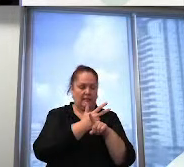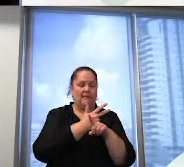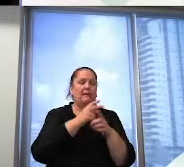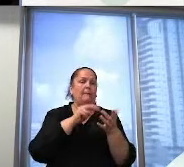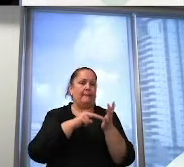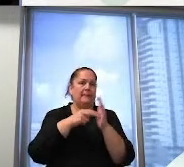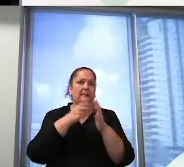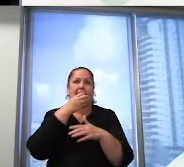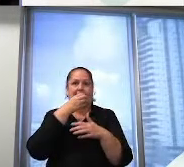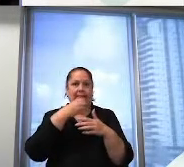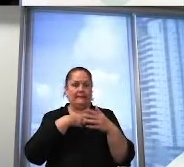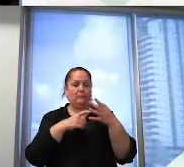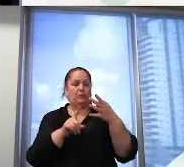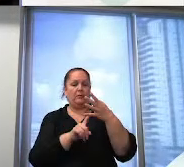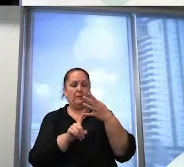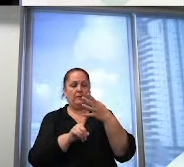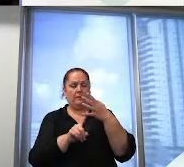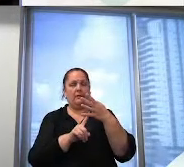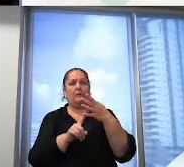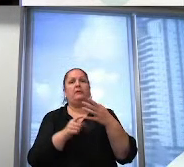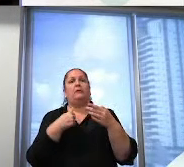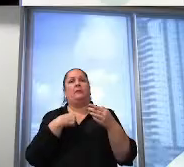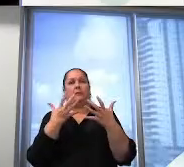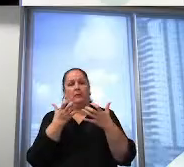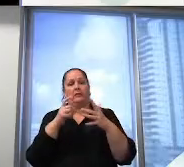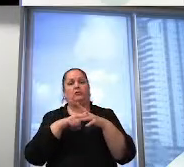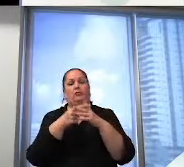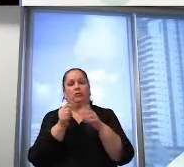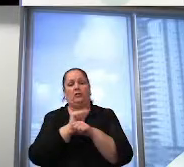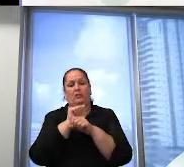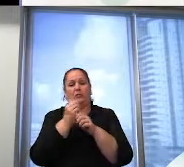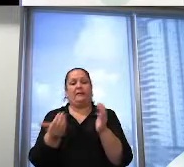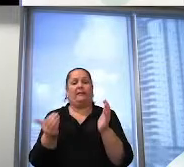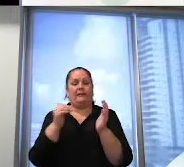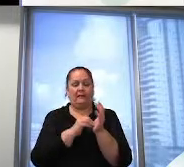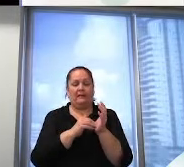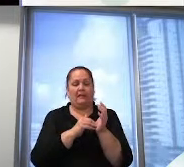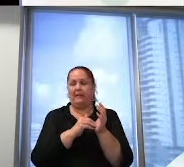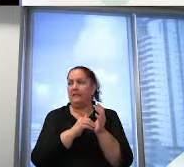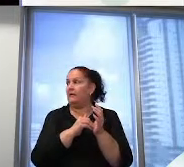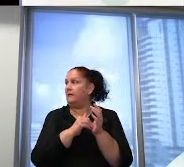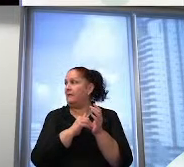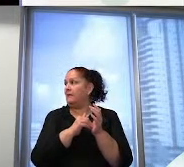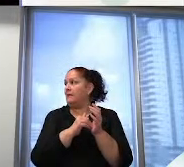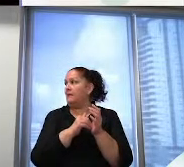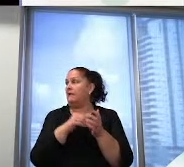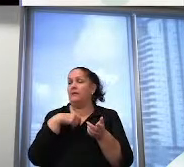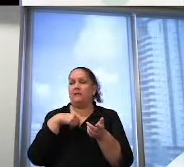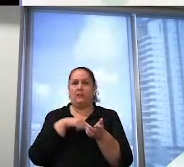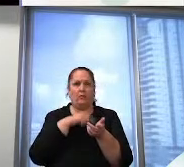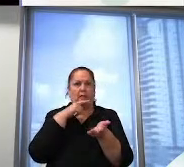us to the end of December. Then our intentions are to restart the work, because we will now have